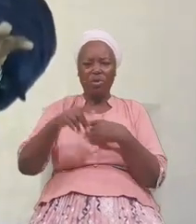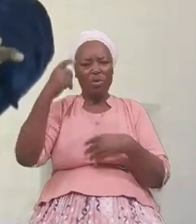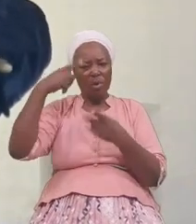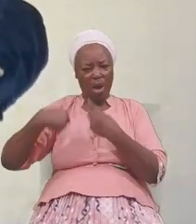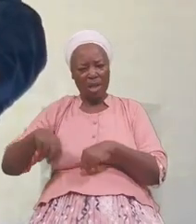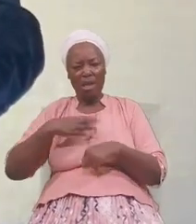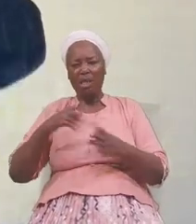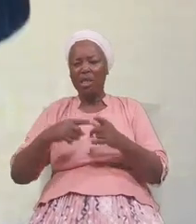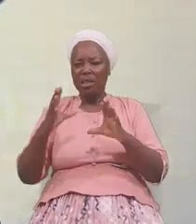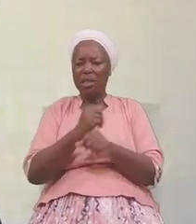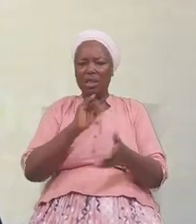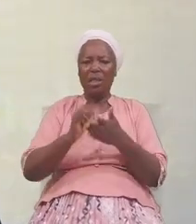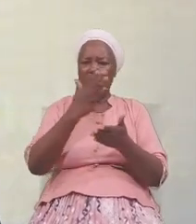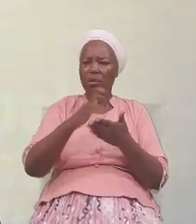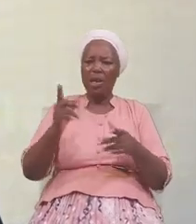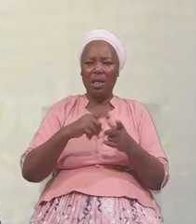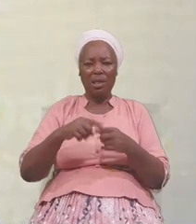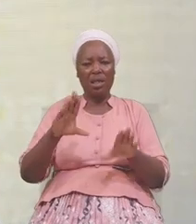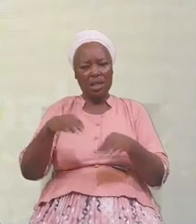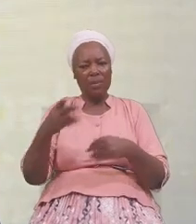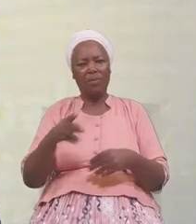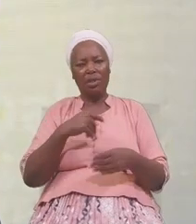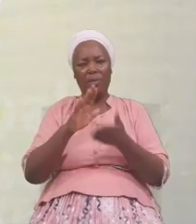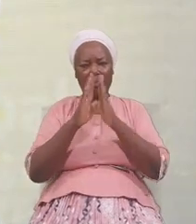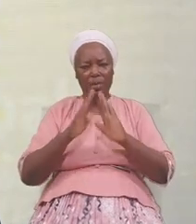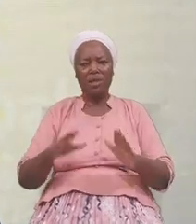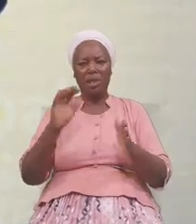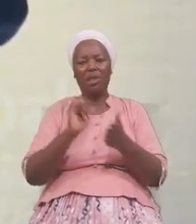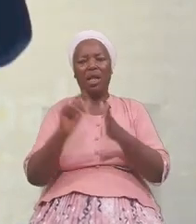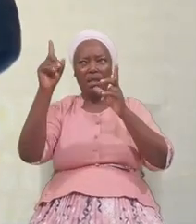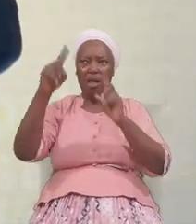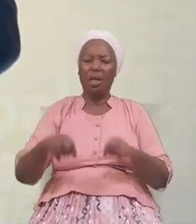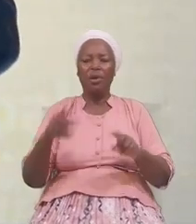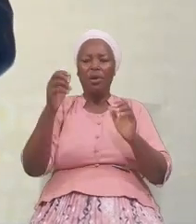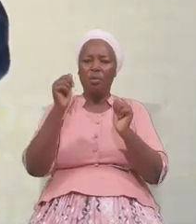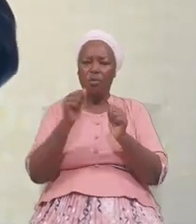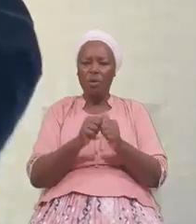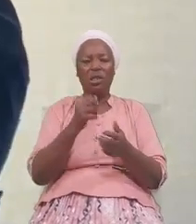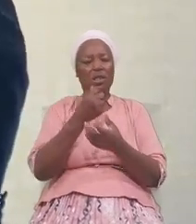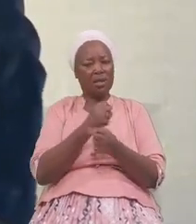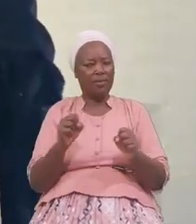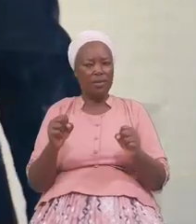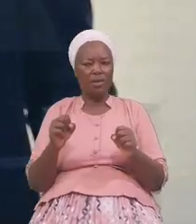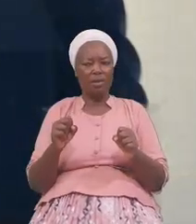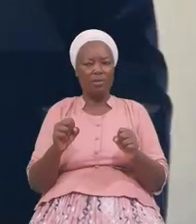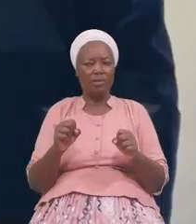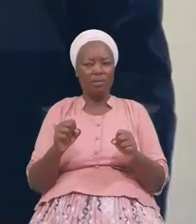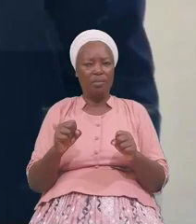He'll take that away. He'll give you the peace that comes with salvation.